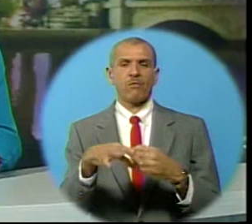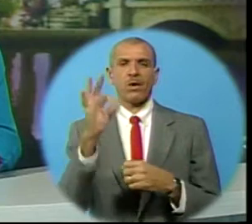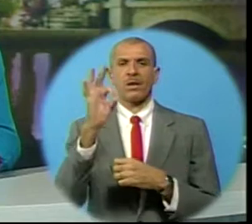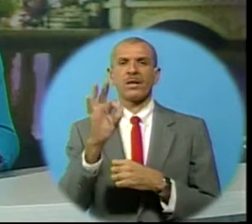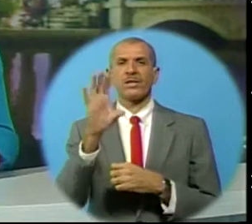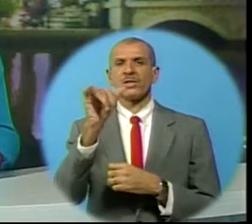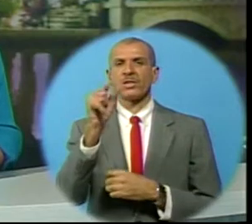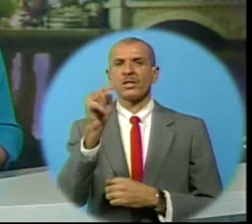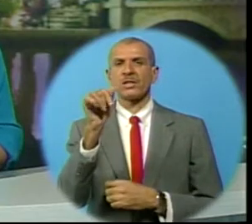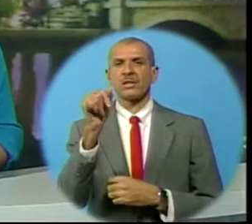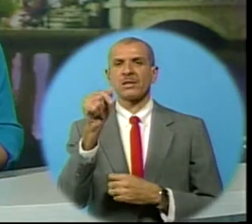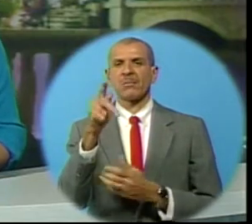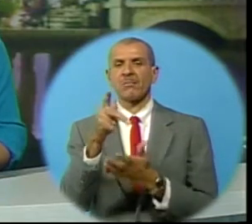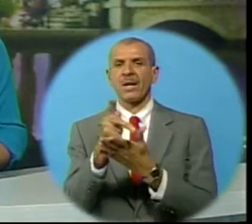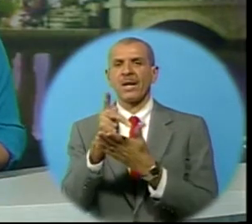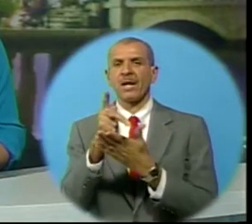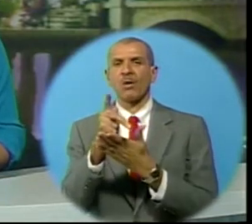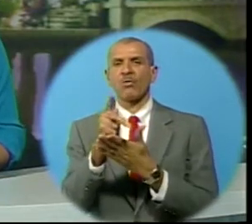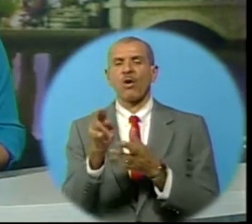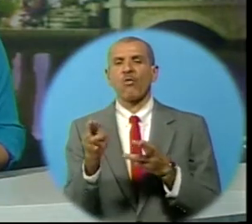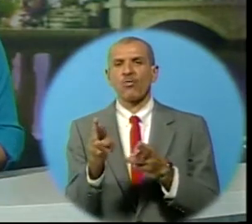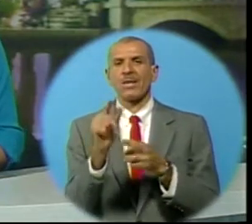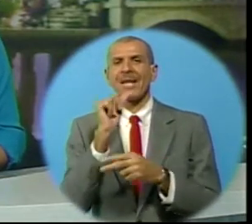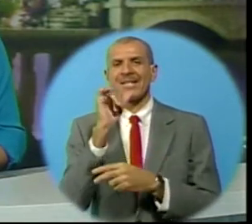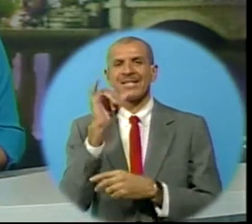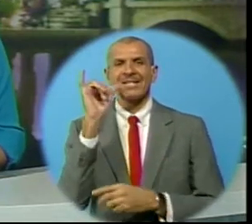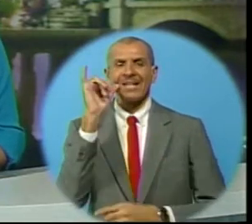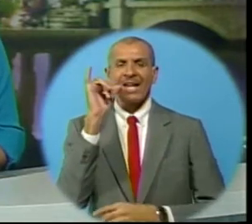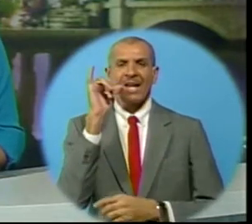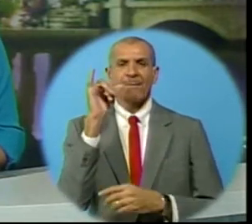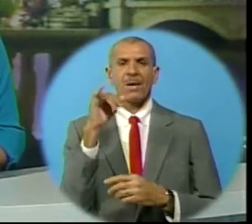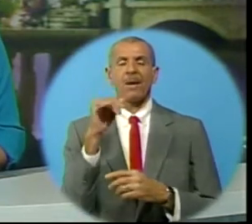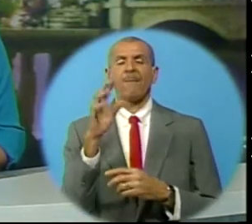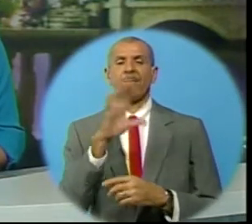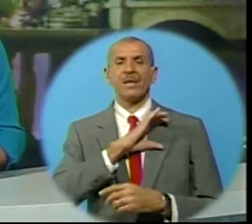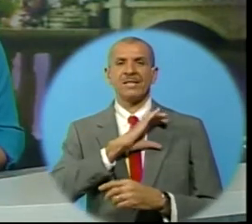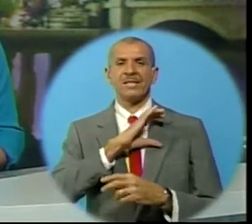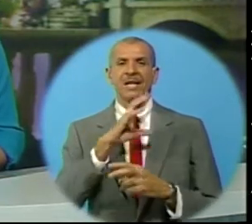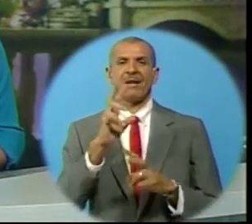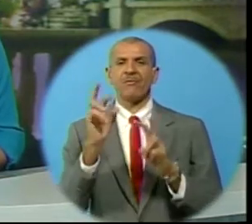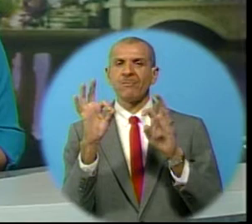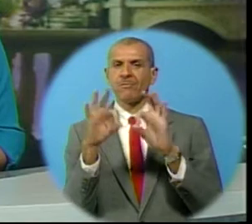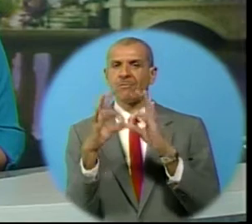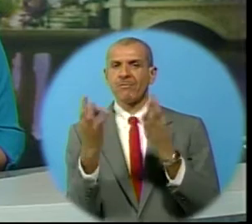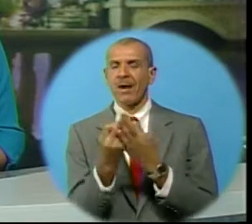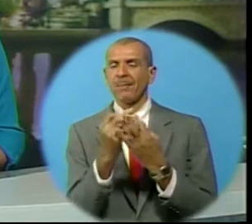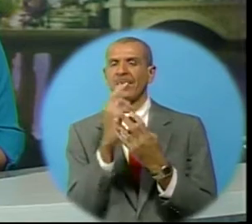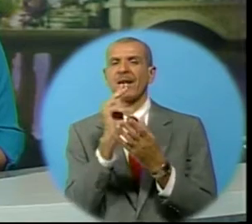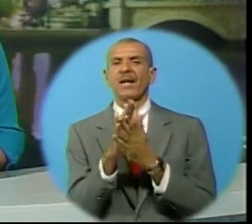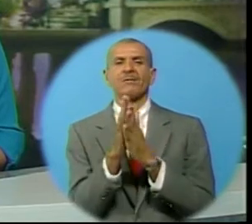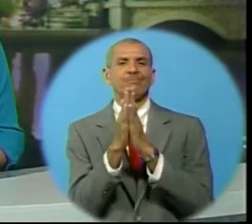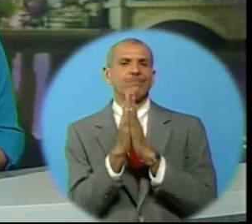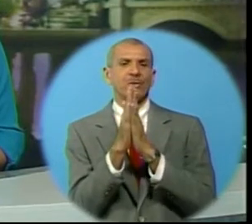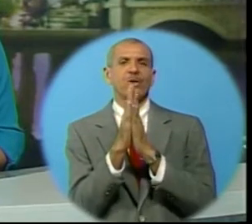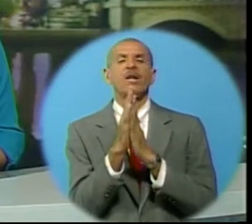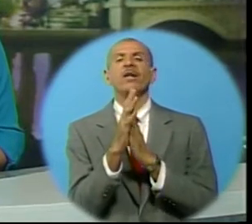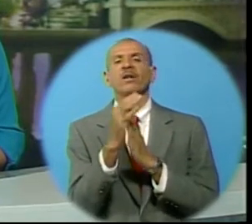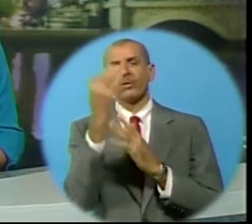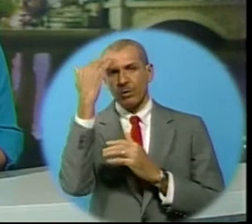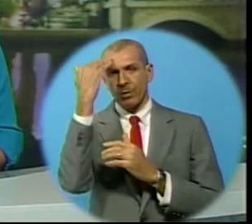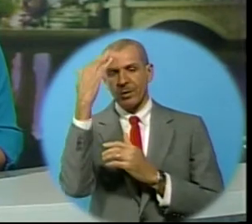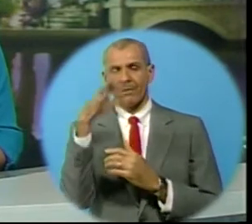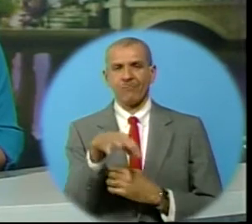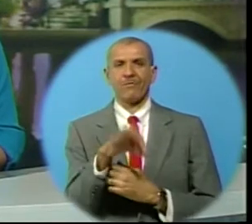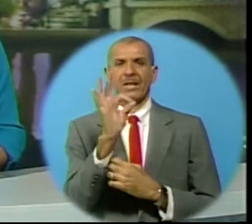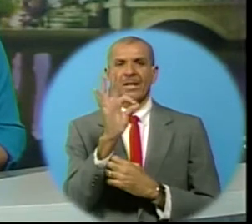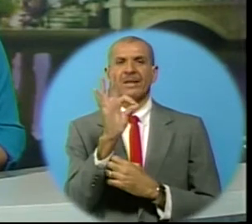Road and St. Michael yesterday. Police and family have since launched fresh appeals for information leading to the whereabouts of their missing